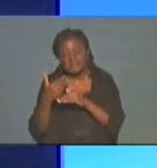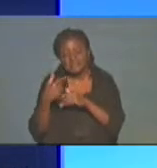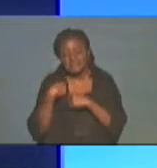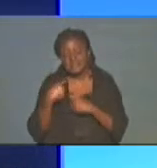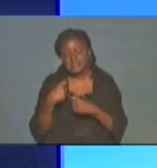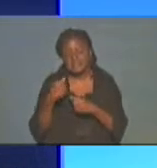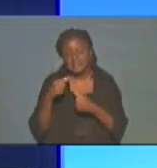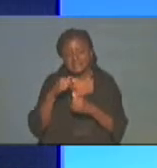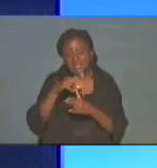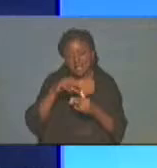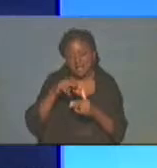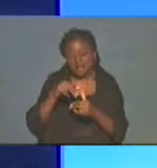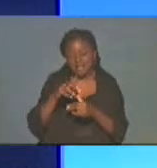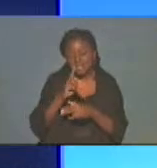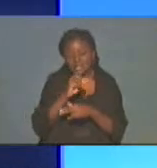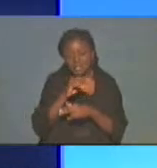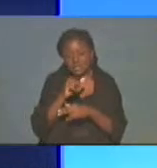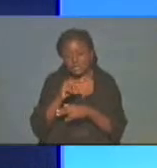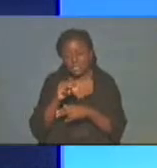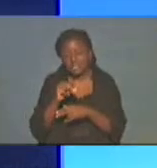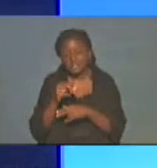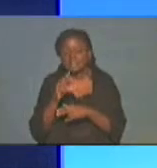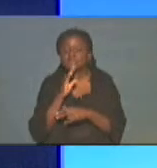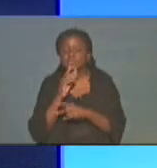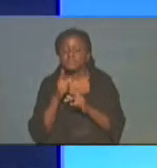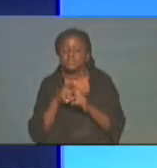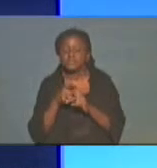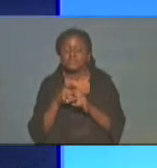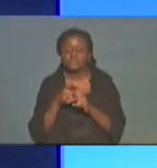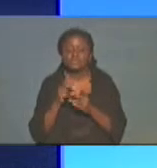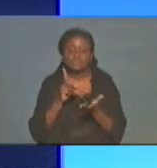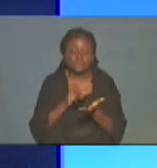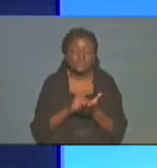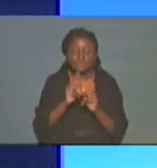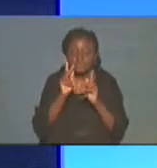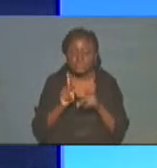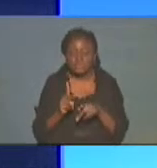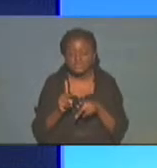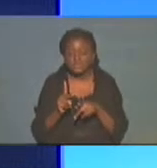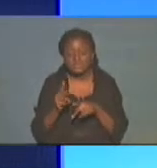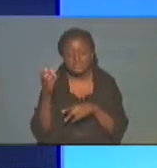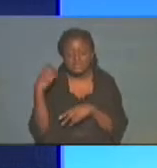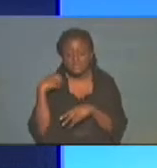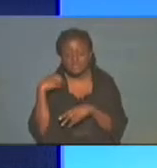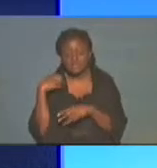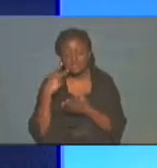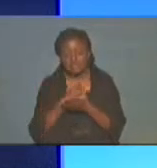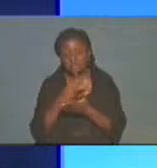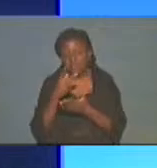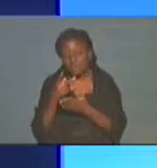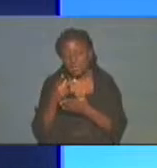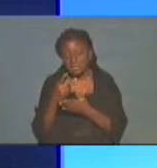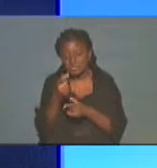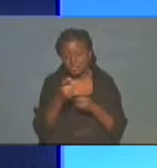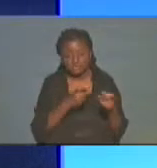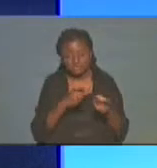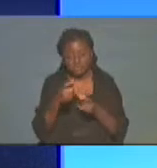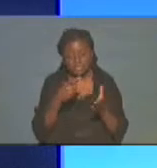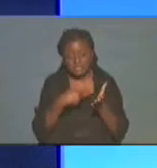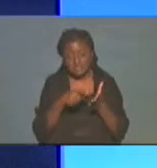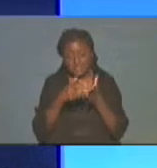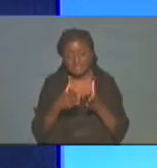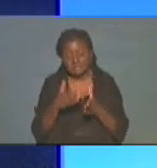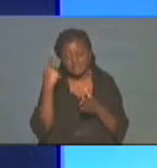Dorian. Speaking to the press at a training session for the Consumer Affairs Inspectorate, Chief Price Control Inspector for the Northern Bahamas,